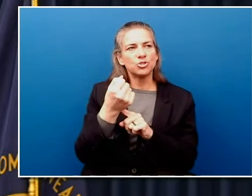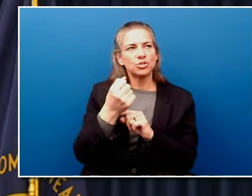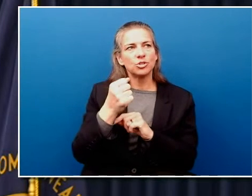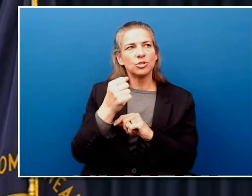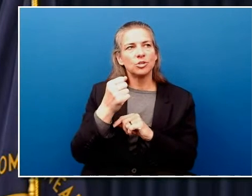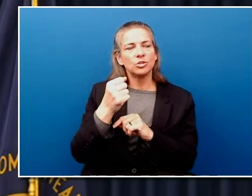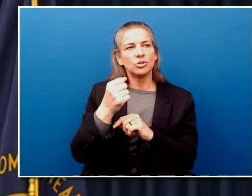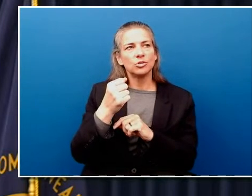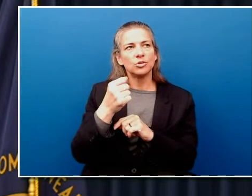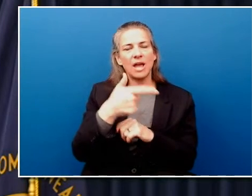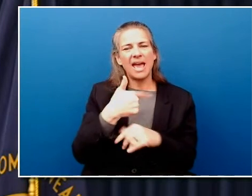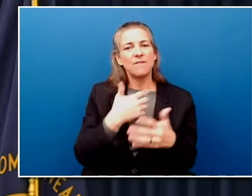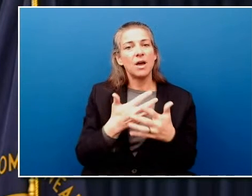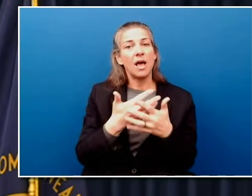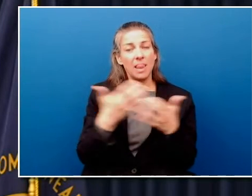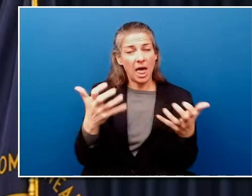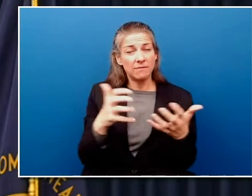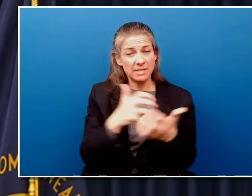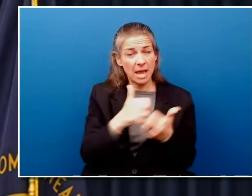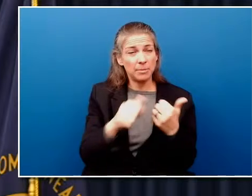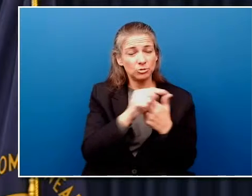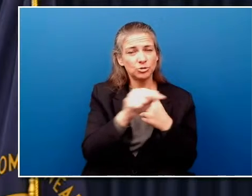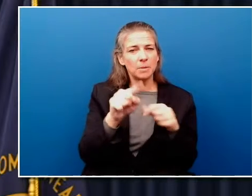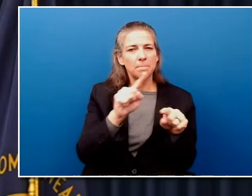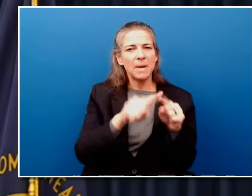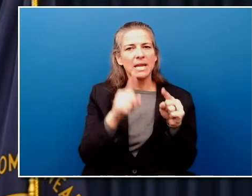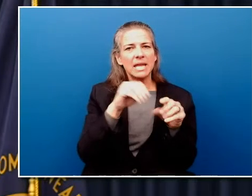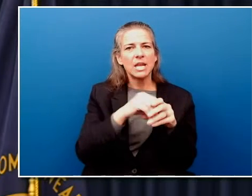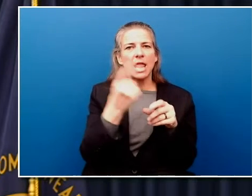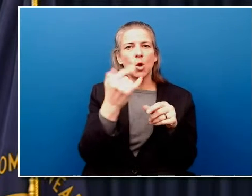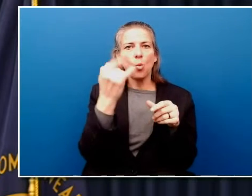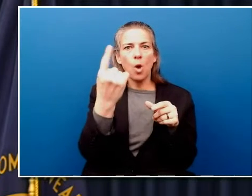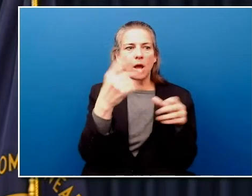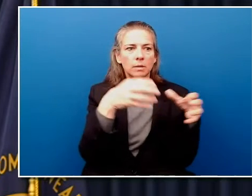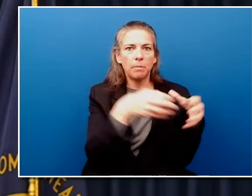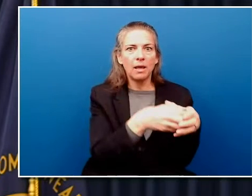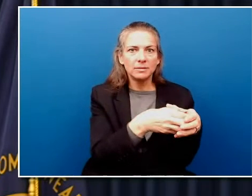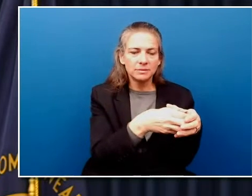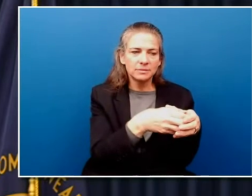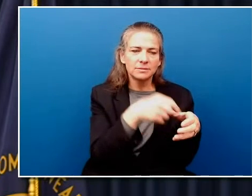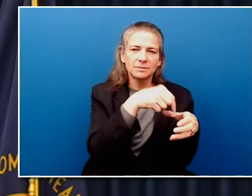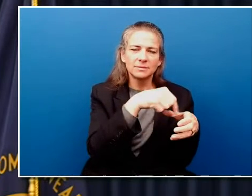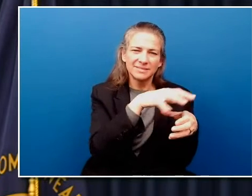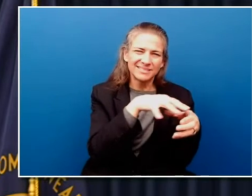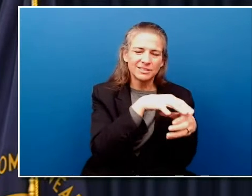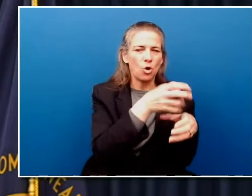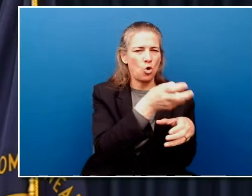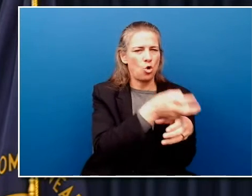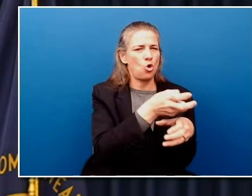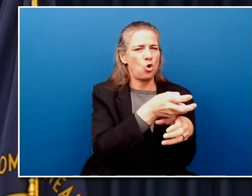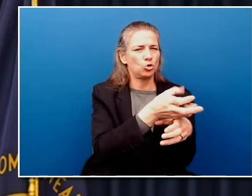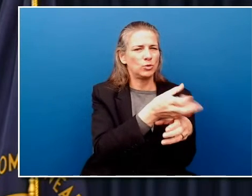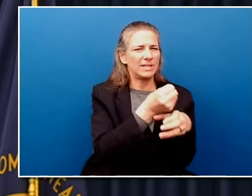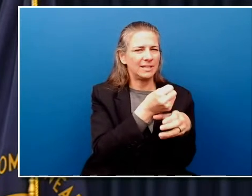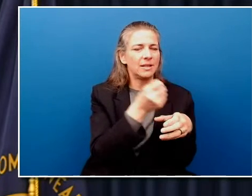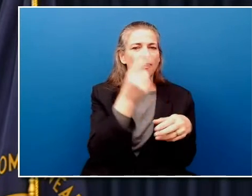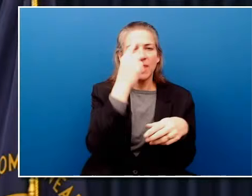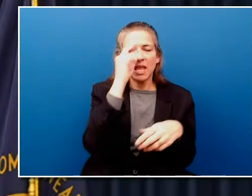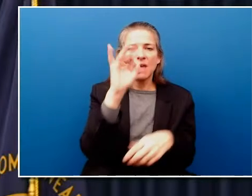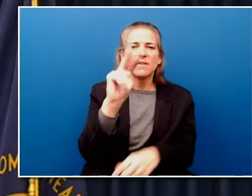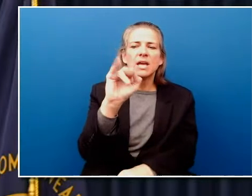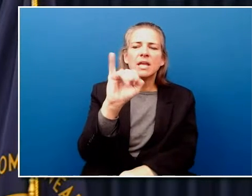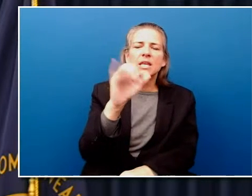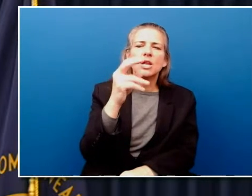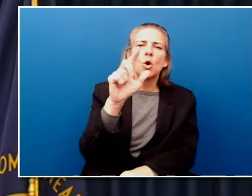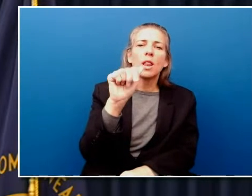a lot of damage, but it's in one concentrated place, it's really hard to get. Think about Nicholas County when they had that